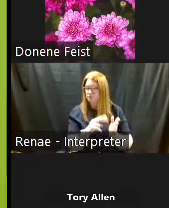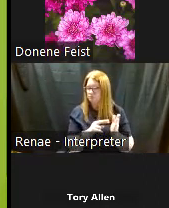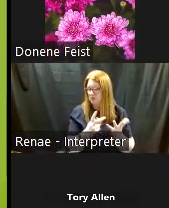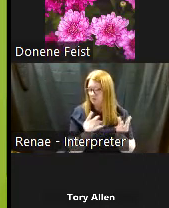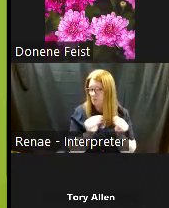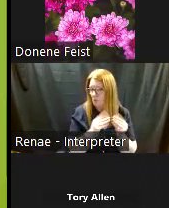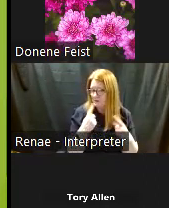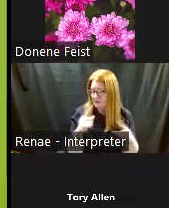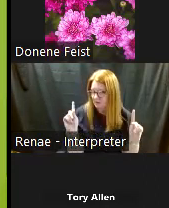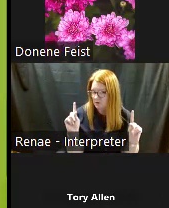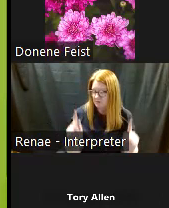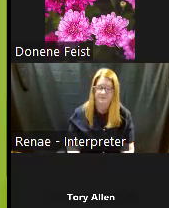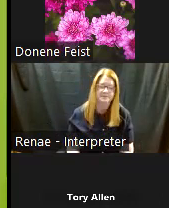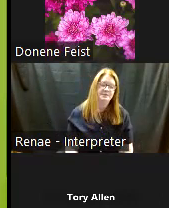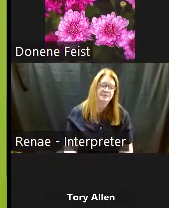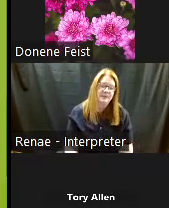condition.